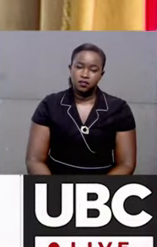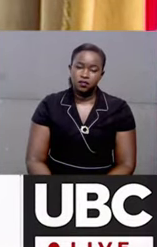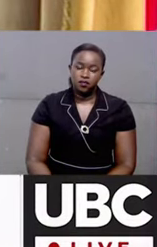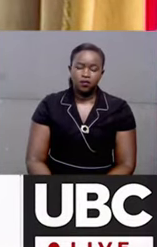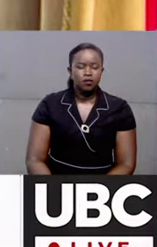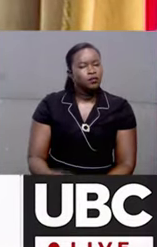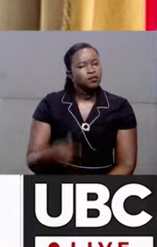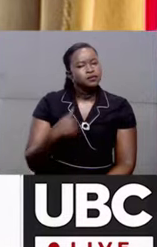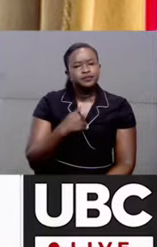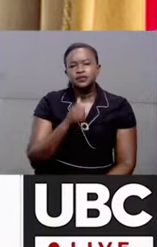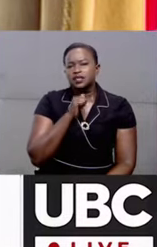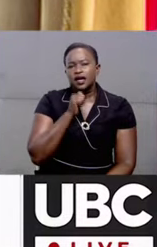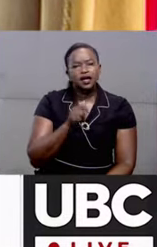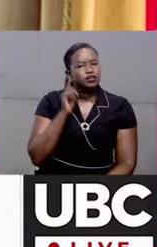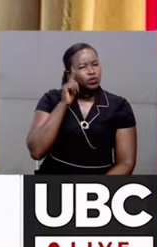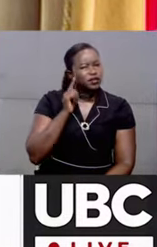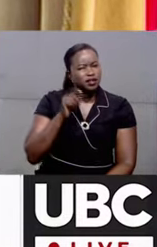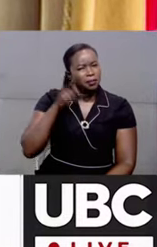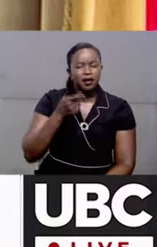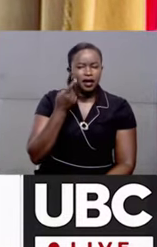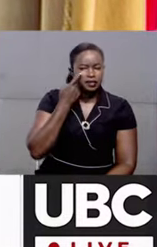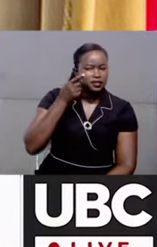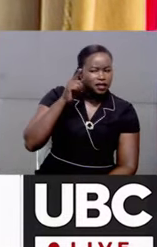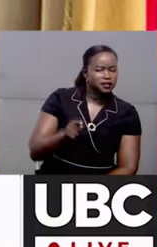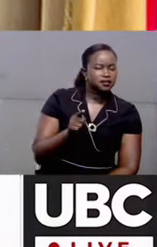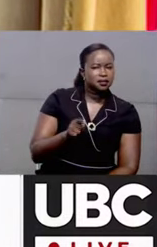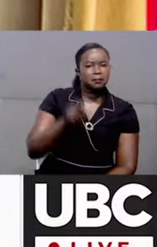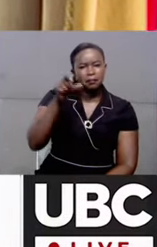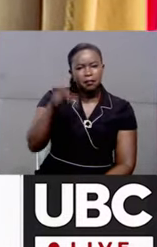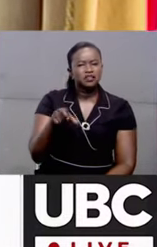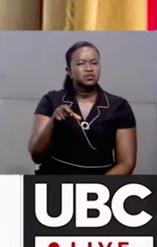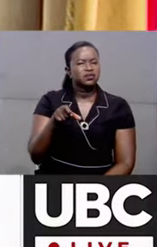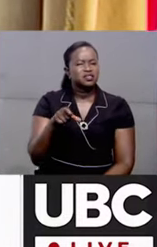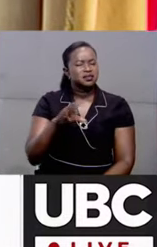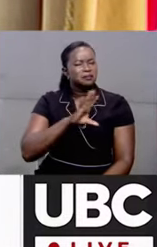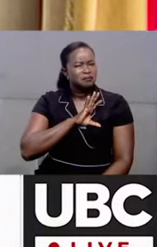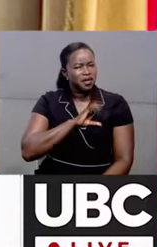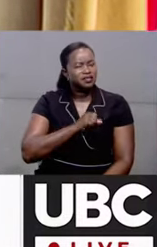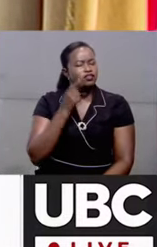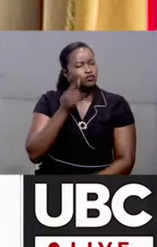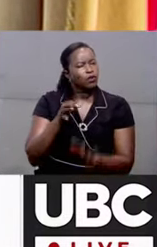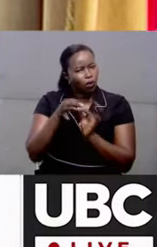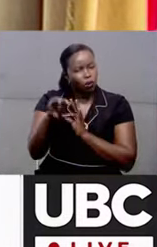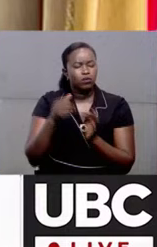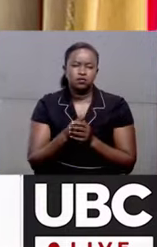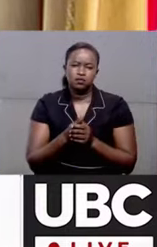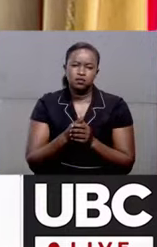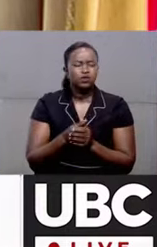I don't think you should test somebody's patience for too long. Listen, just a minute.